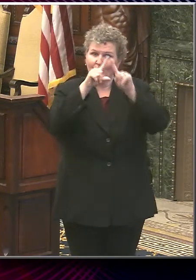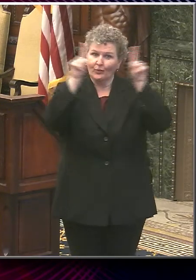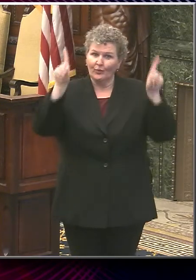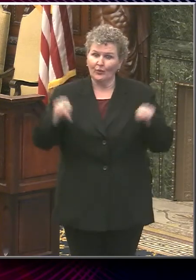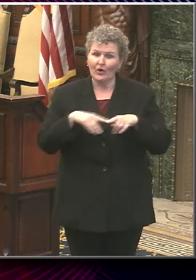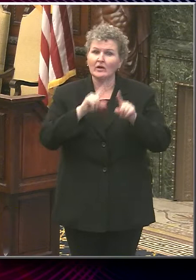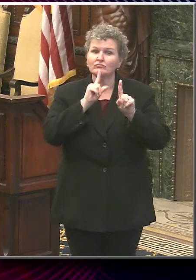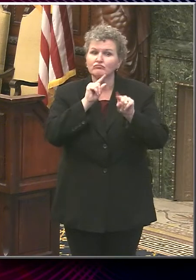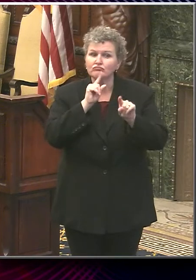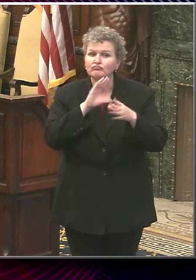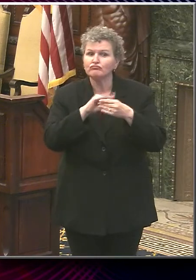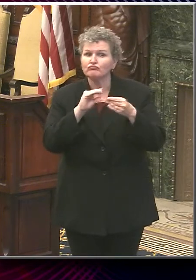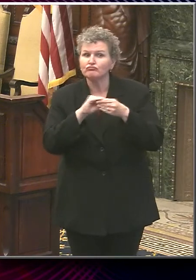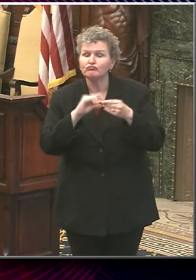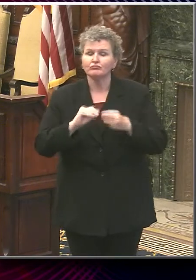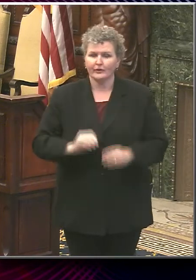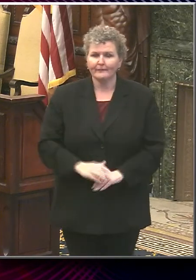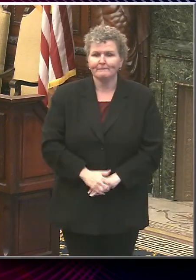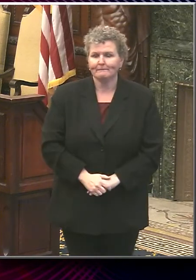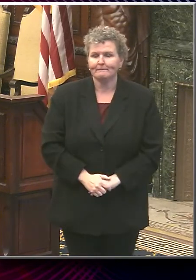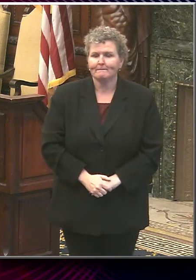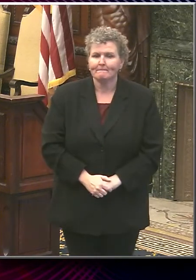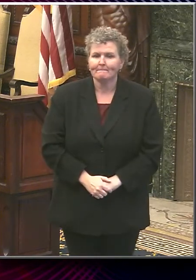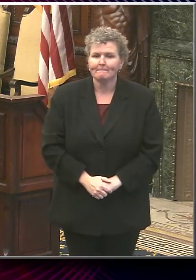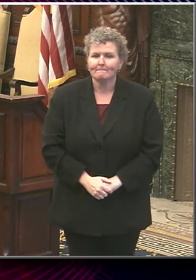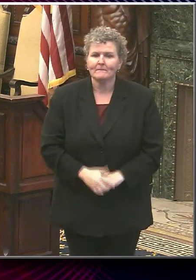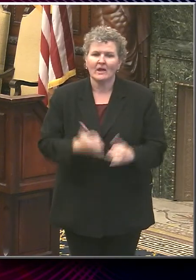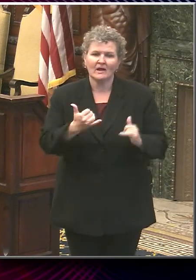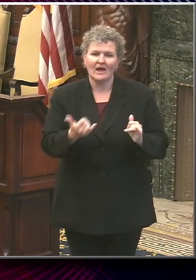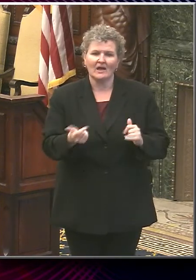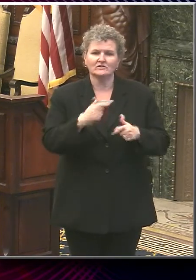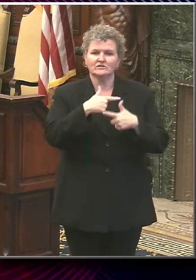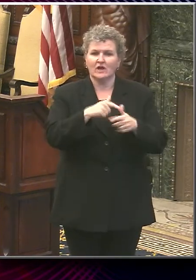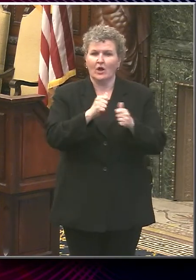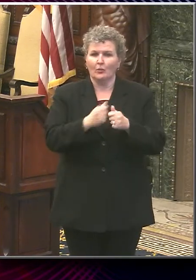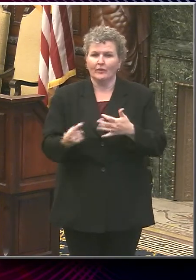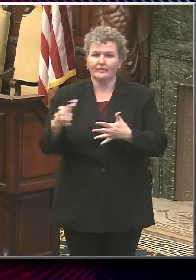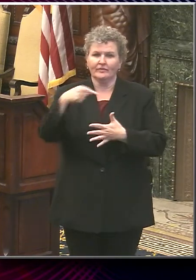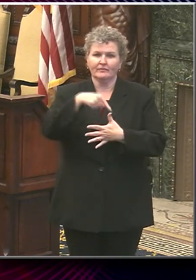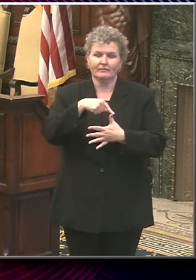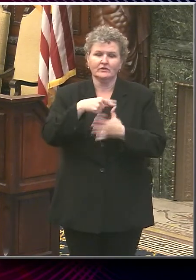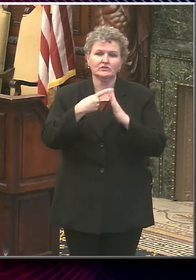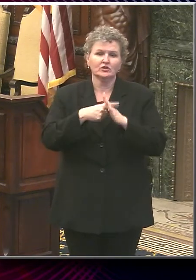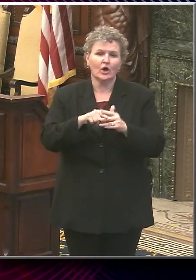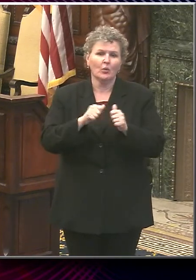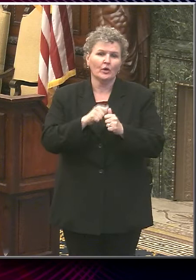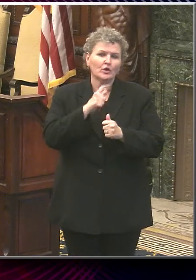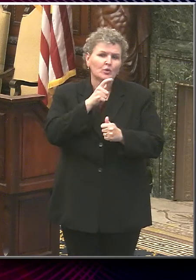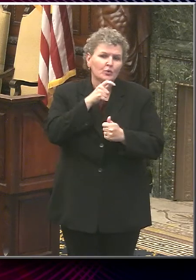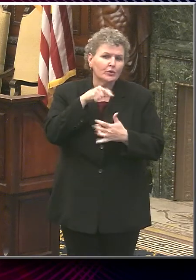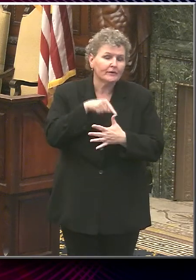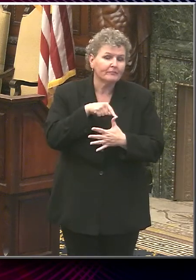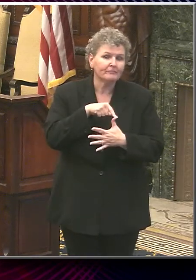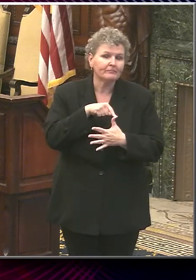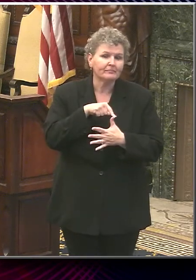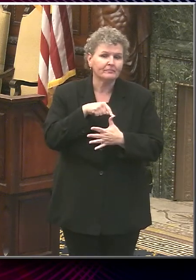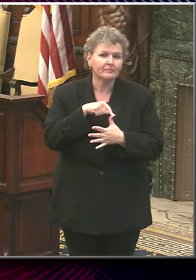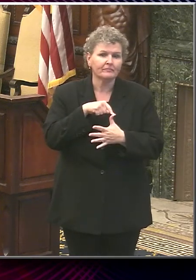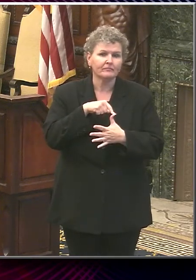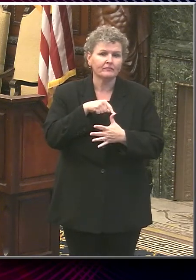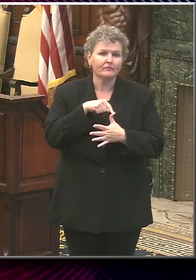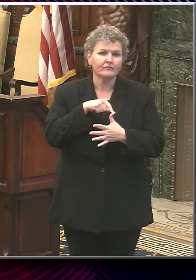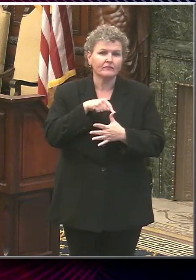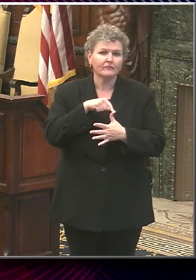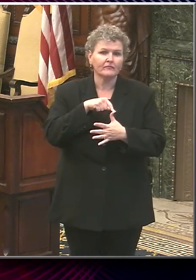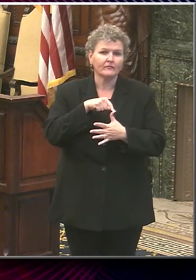to. We will now unmute the reporters one by one to ask your questions, starting with Yaima Crespo of